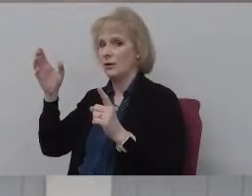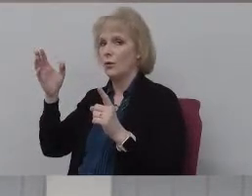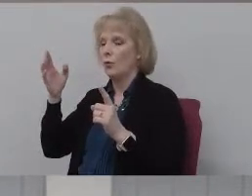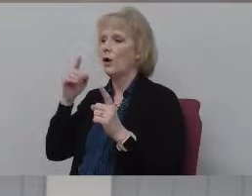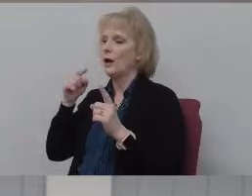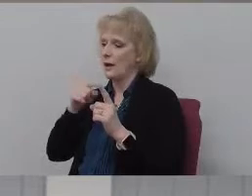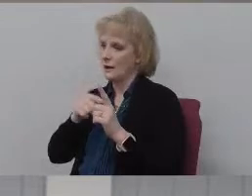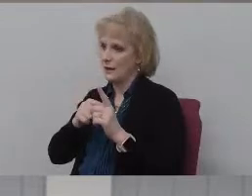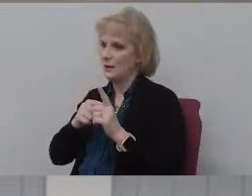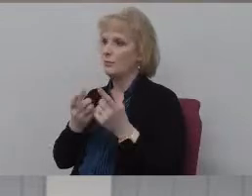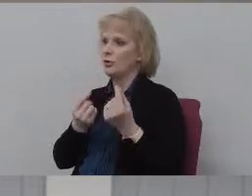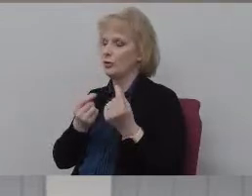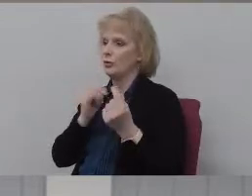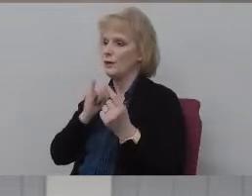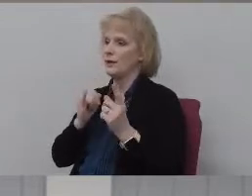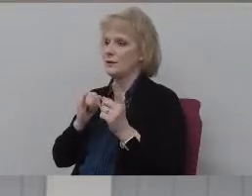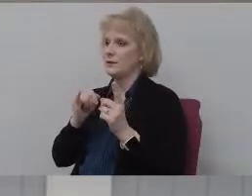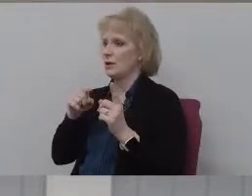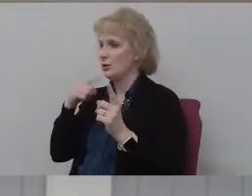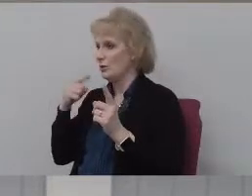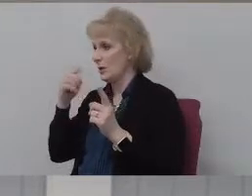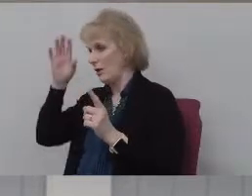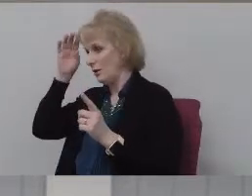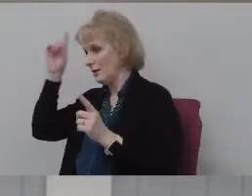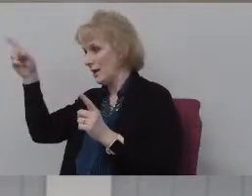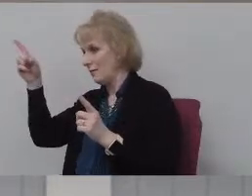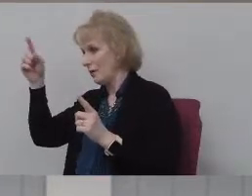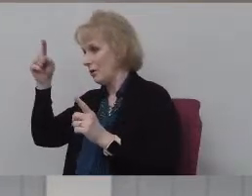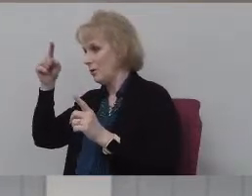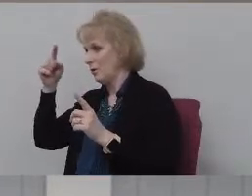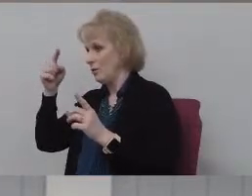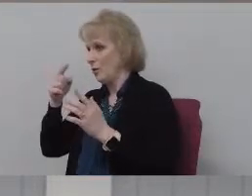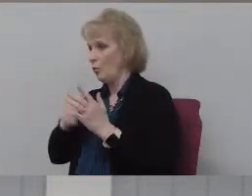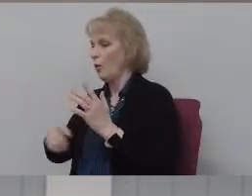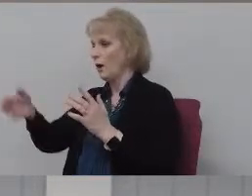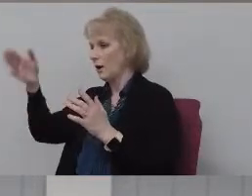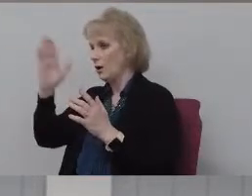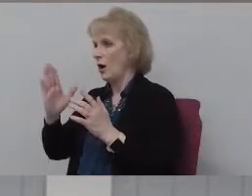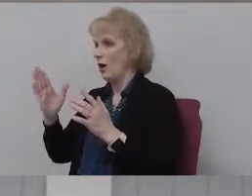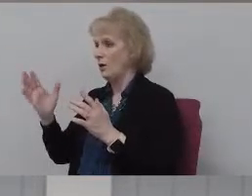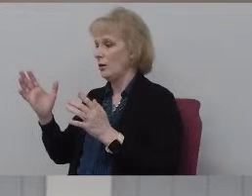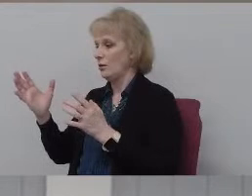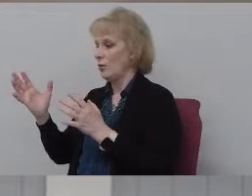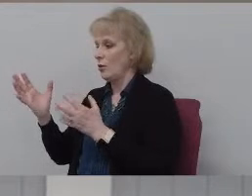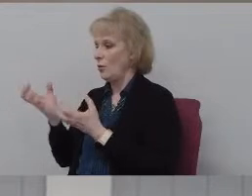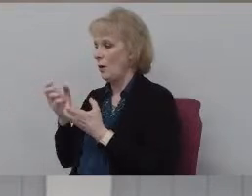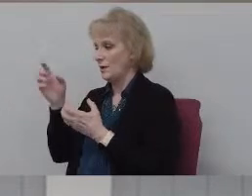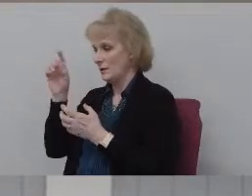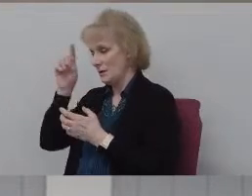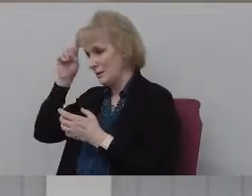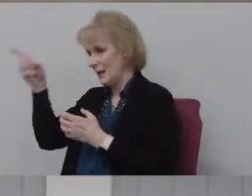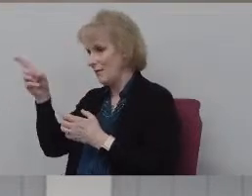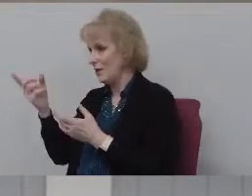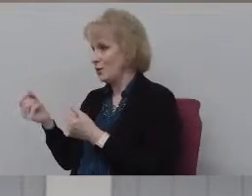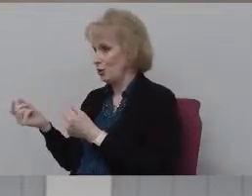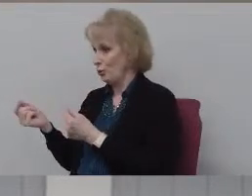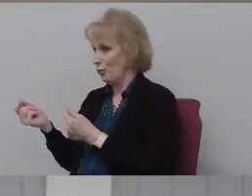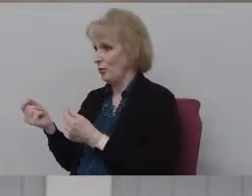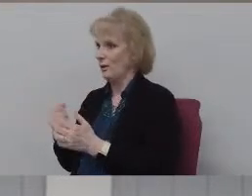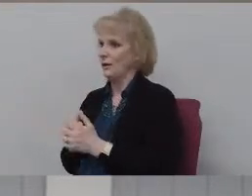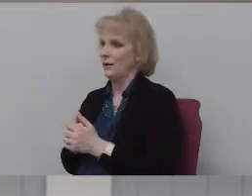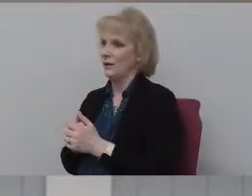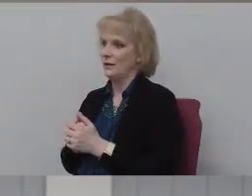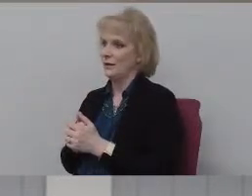had Nathan do was to tell David what he would do, what God wanted him to